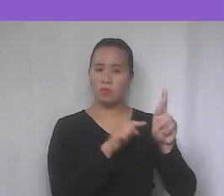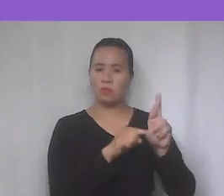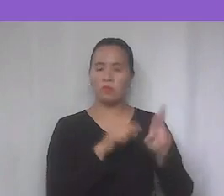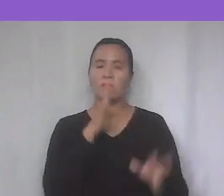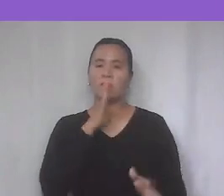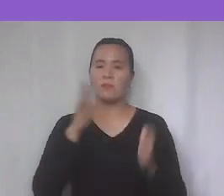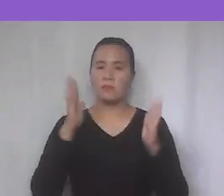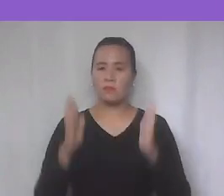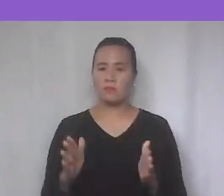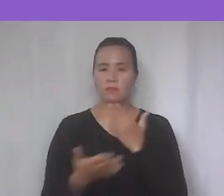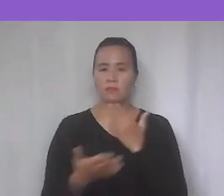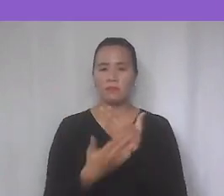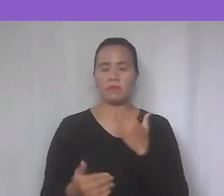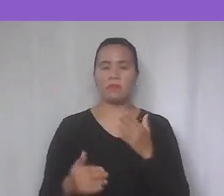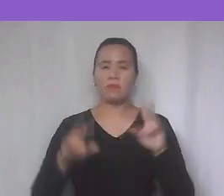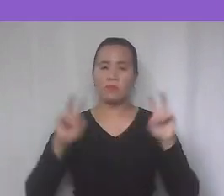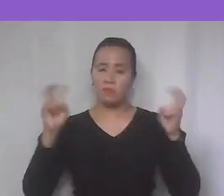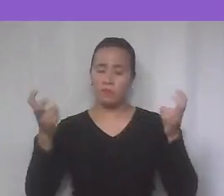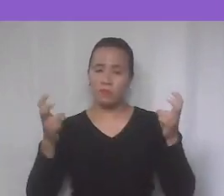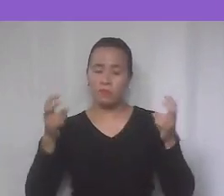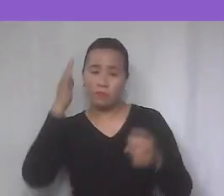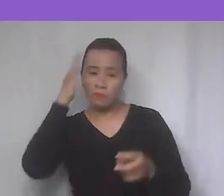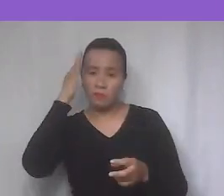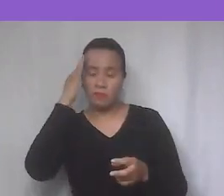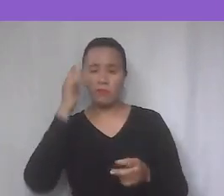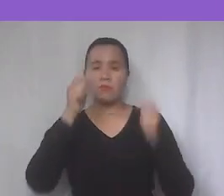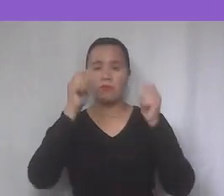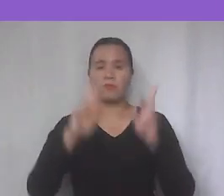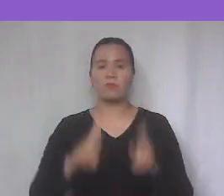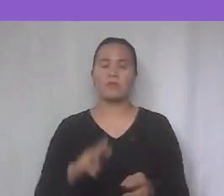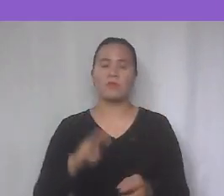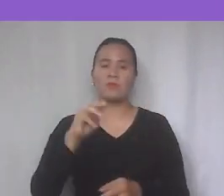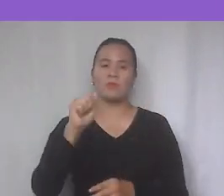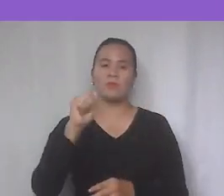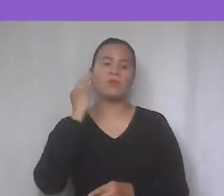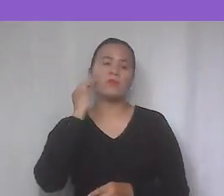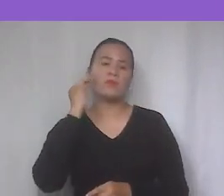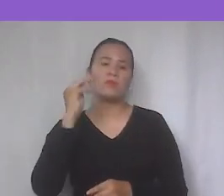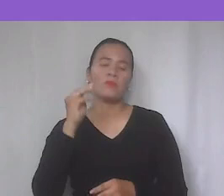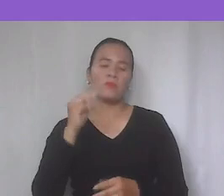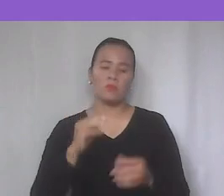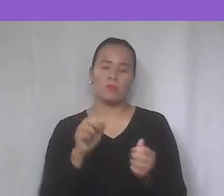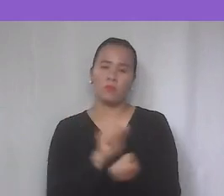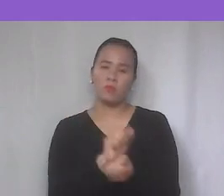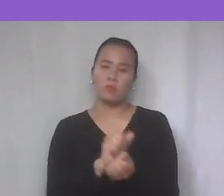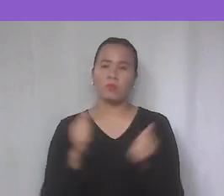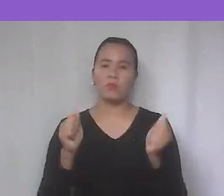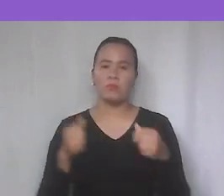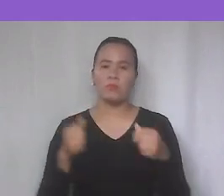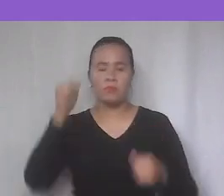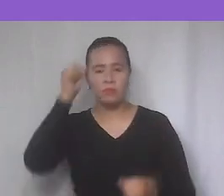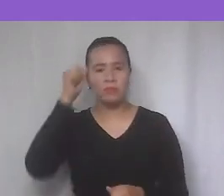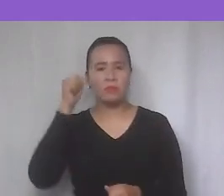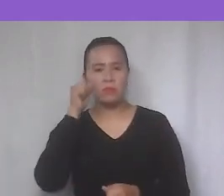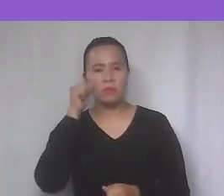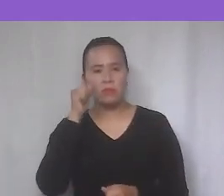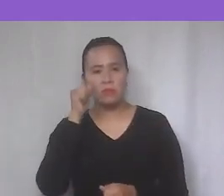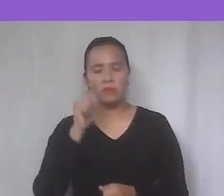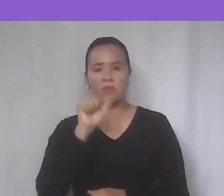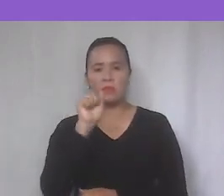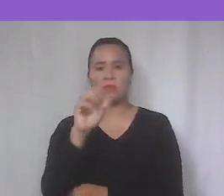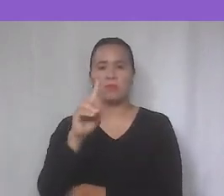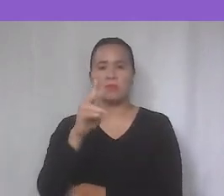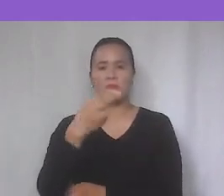as Teacher Maki, has worked with children and adults with dyslexia, ADHD, language disorders, and